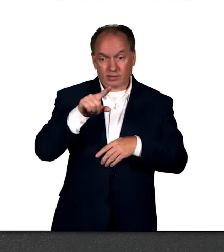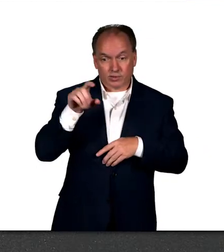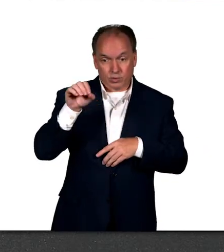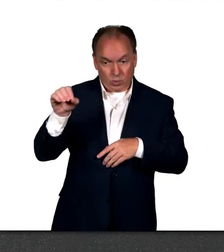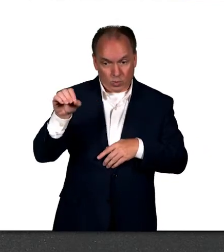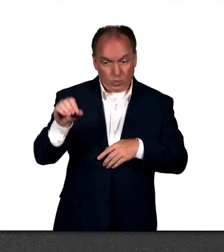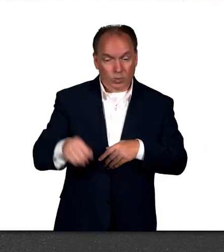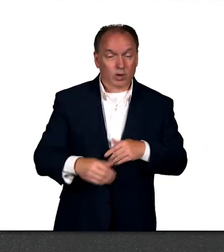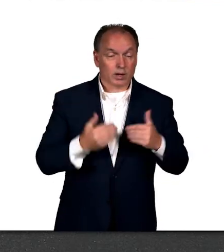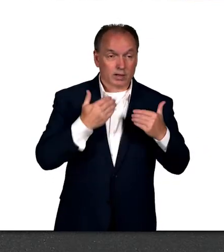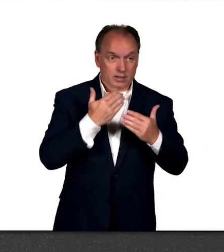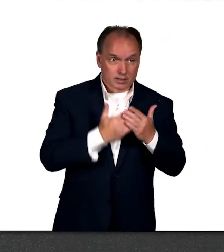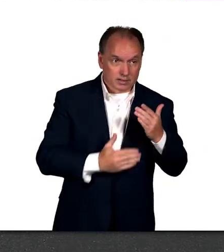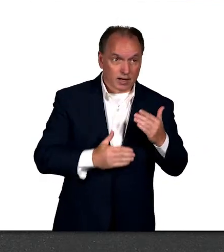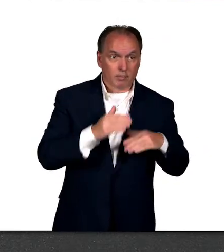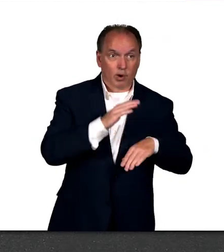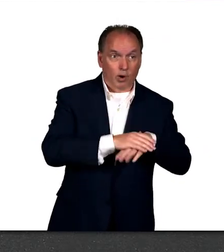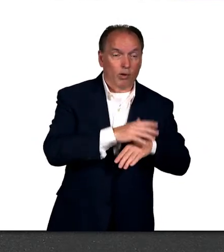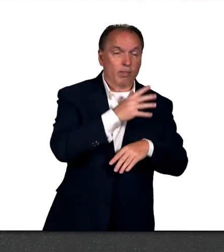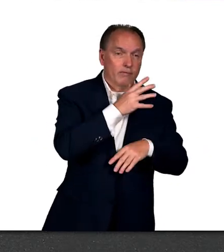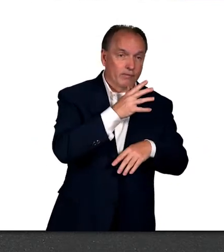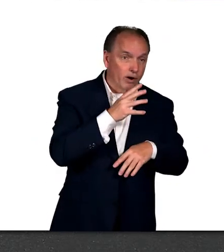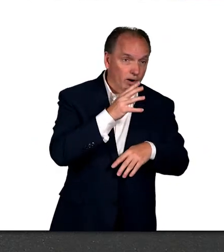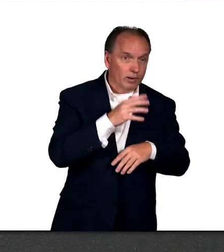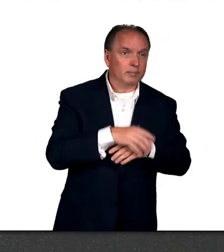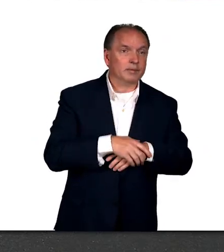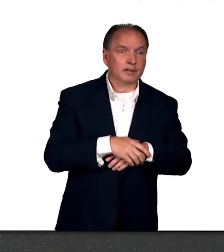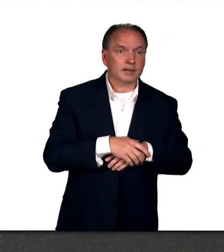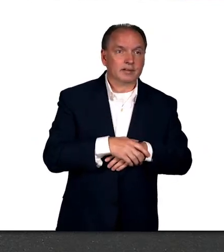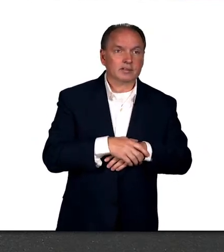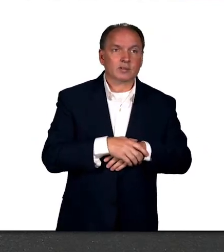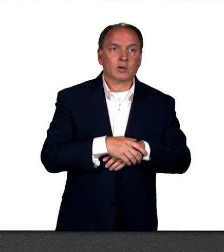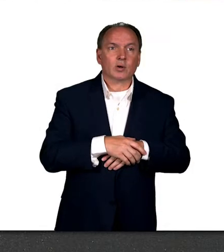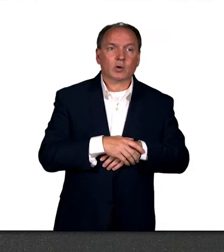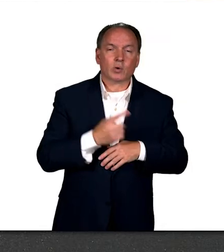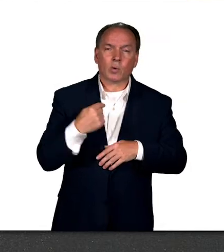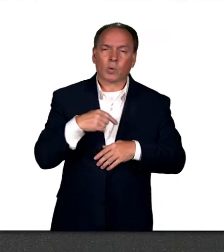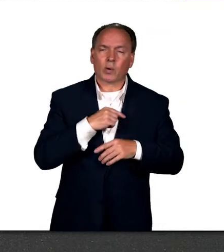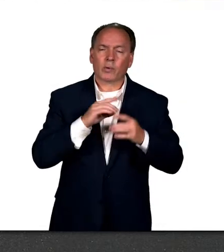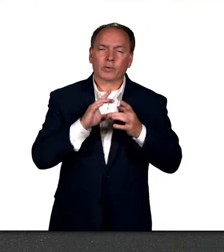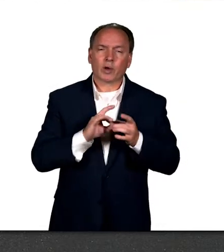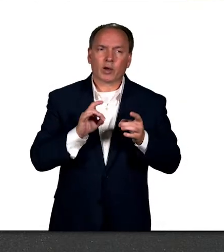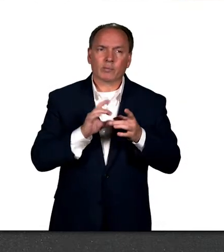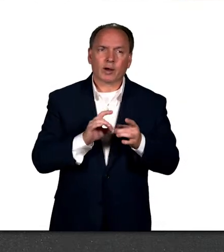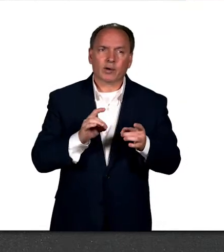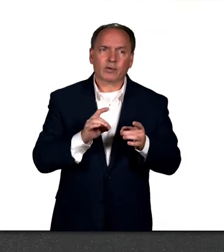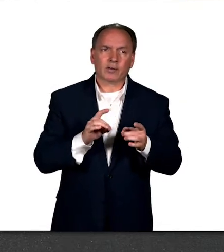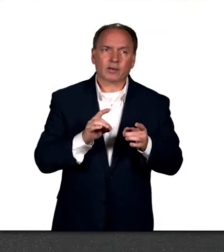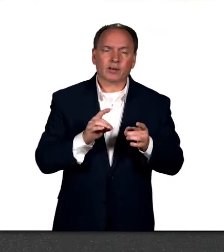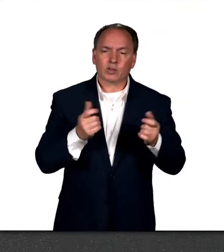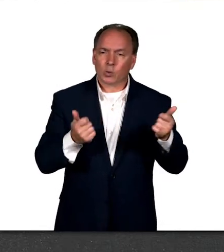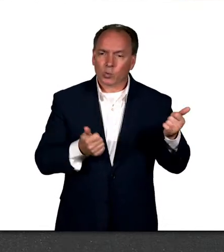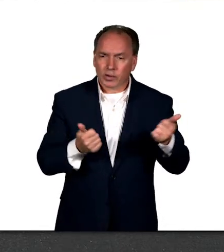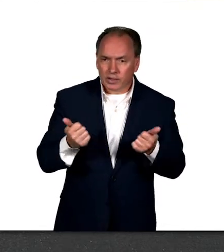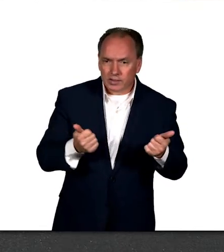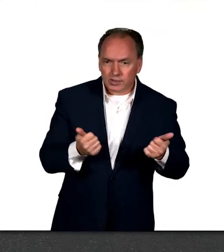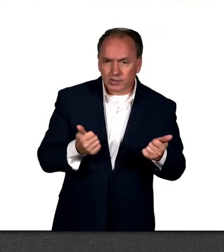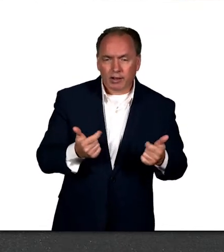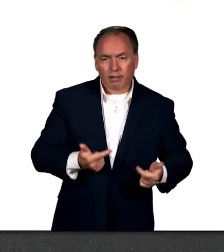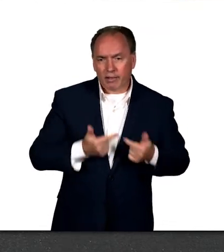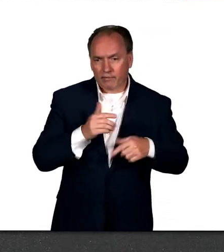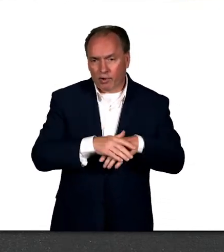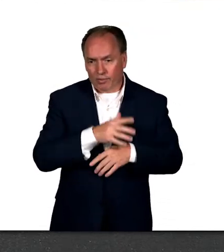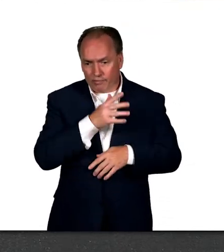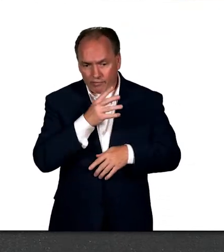zoo and some on the farm. So what we're going to talk about is which ones live